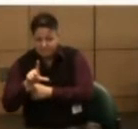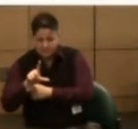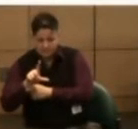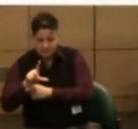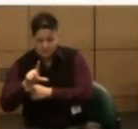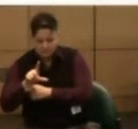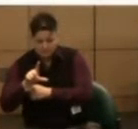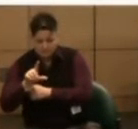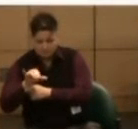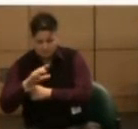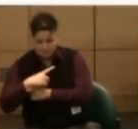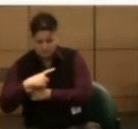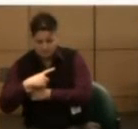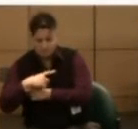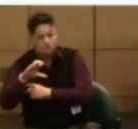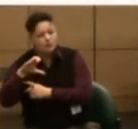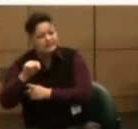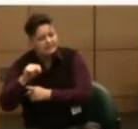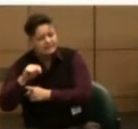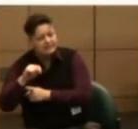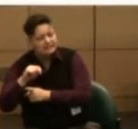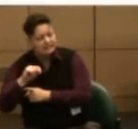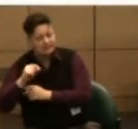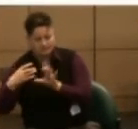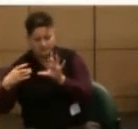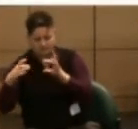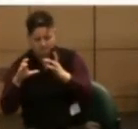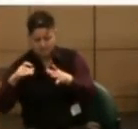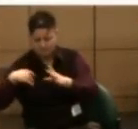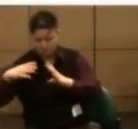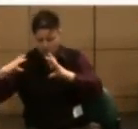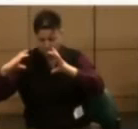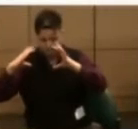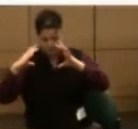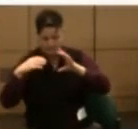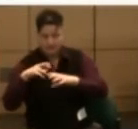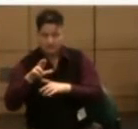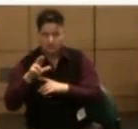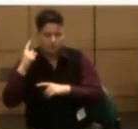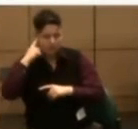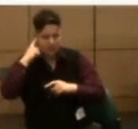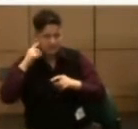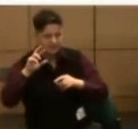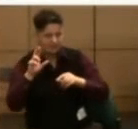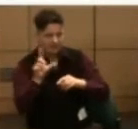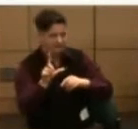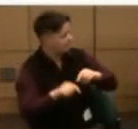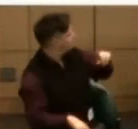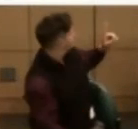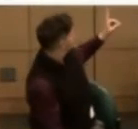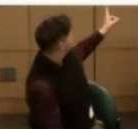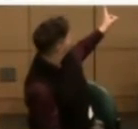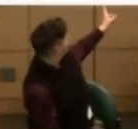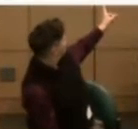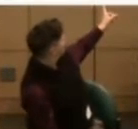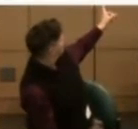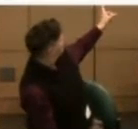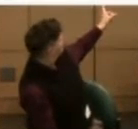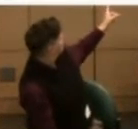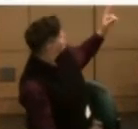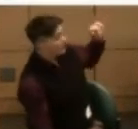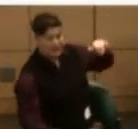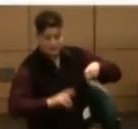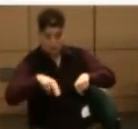are oriented such that this is actually the right ear and this is the left ear. So this is normal. So this is the